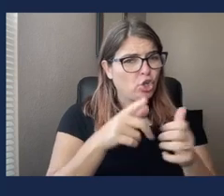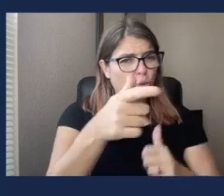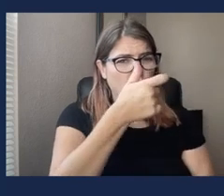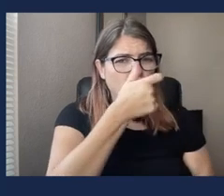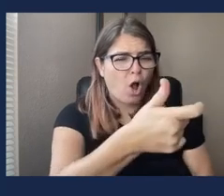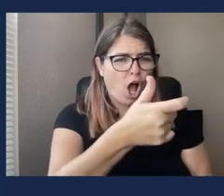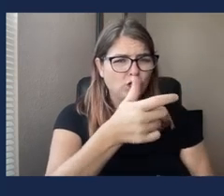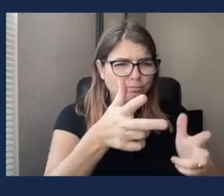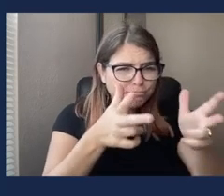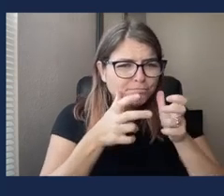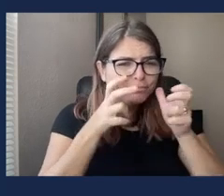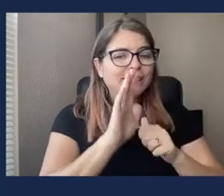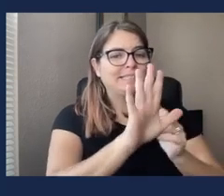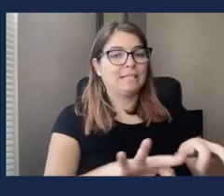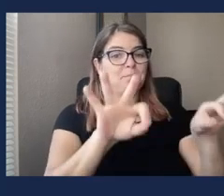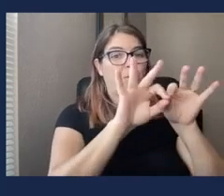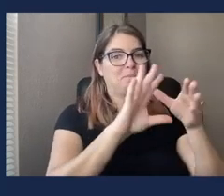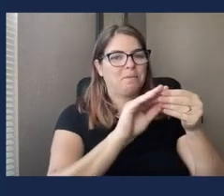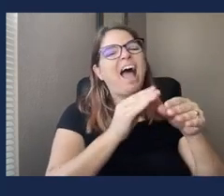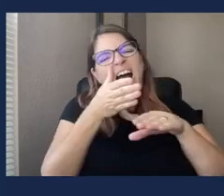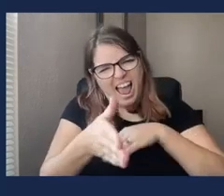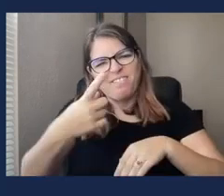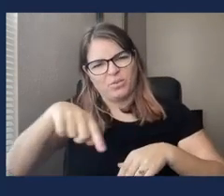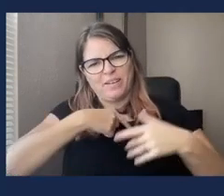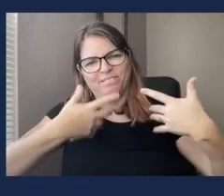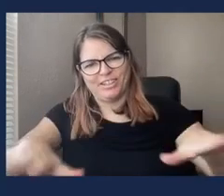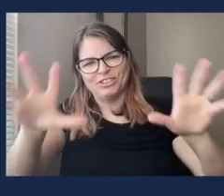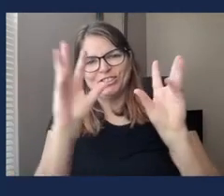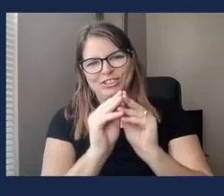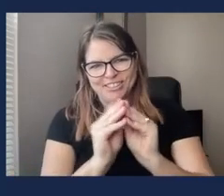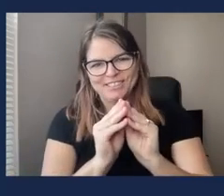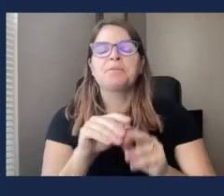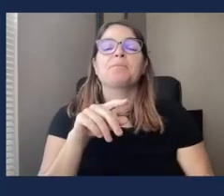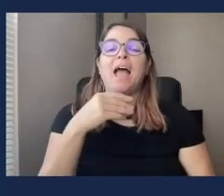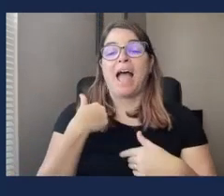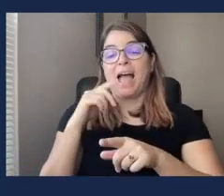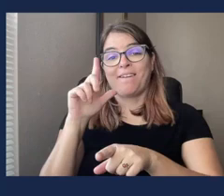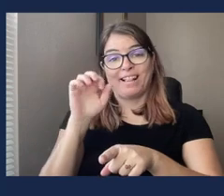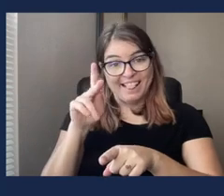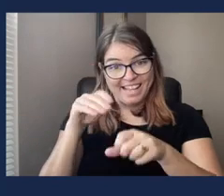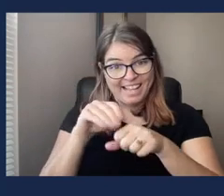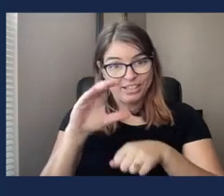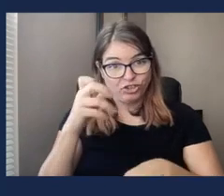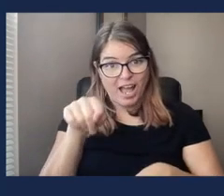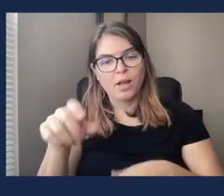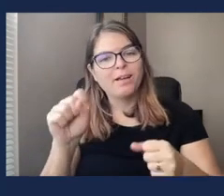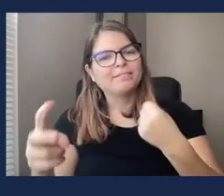words after this webinar is over. A link is in the chat that you can save and watch that